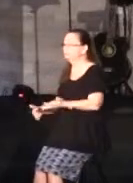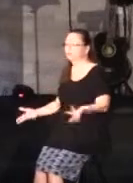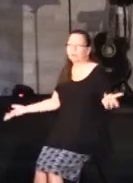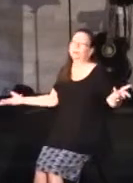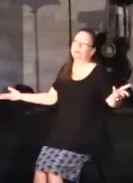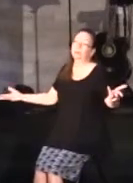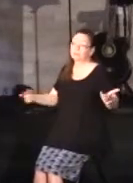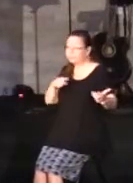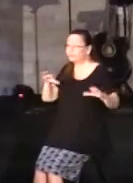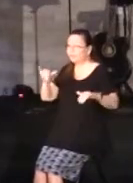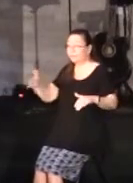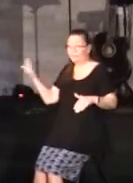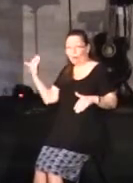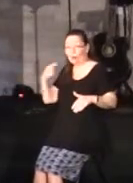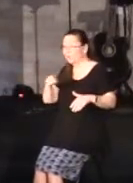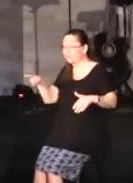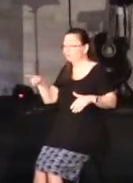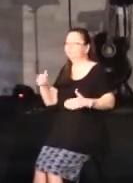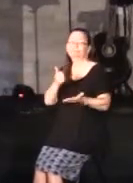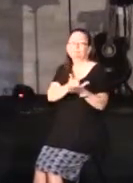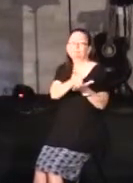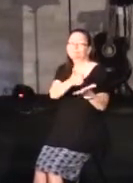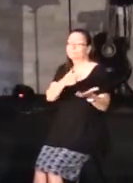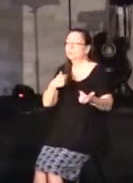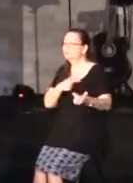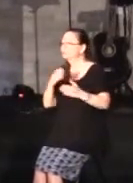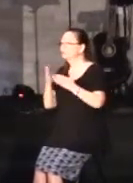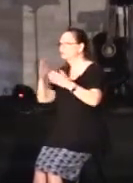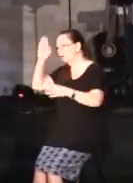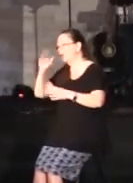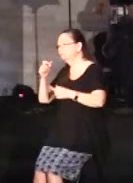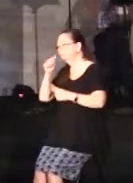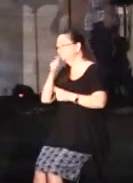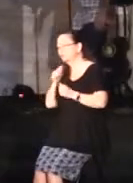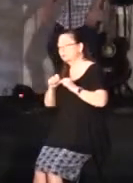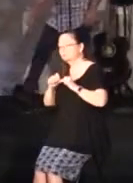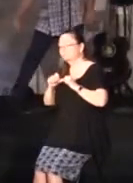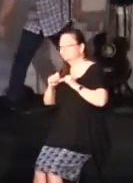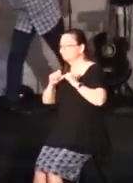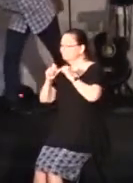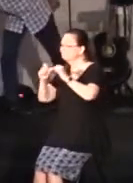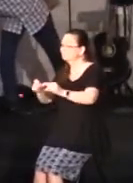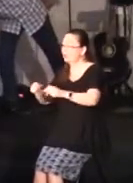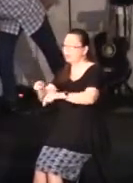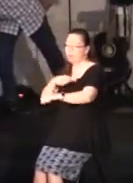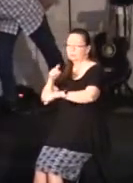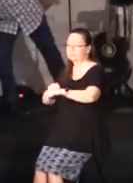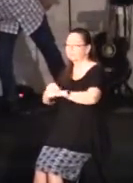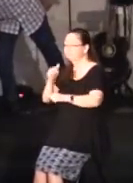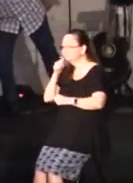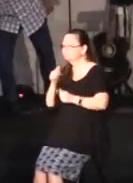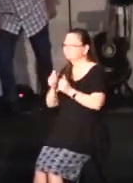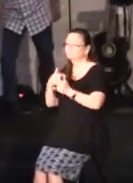it. You guys ever done something like that before? Well, we serve a God who is long-suffering. He's willing to put up with